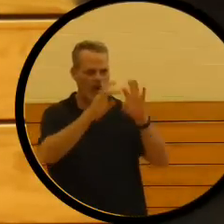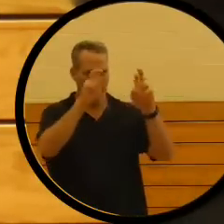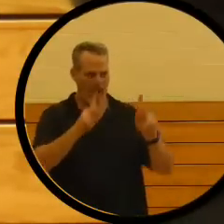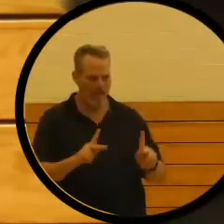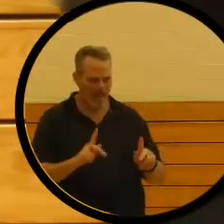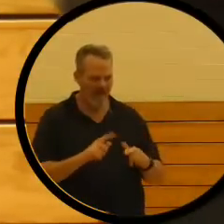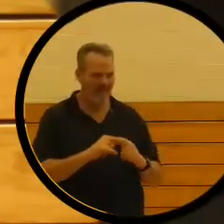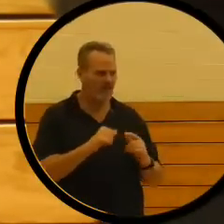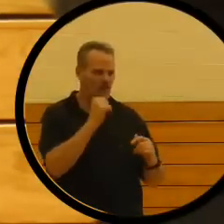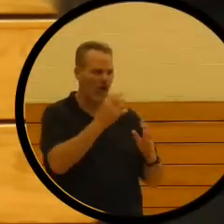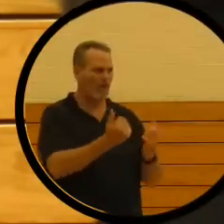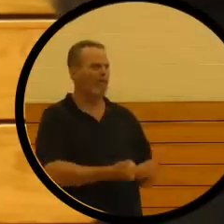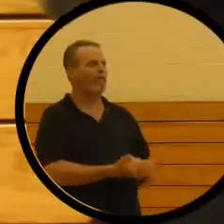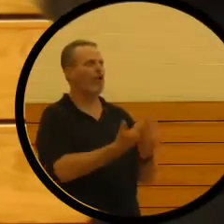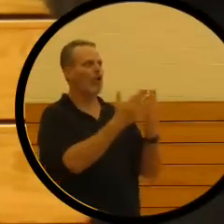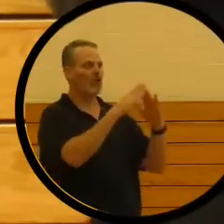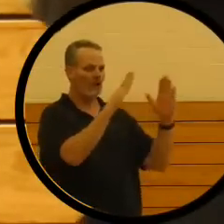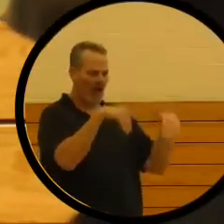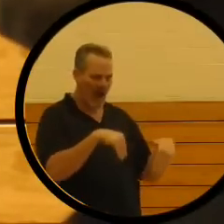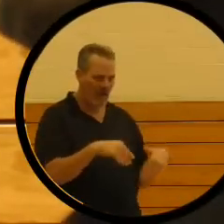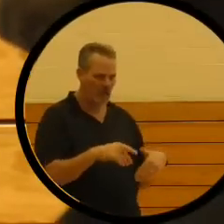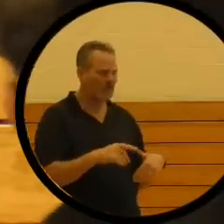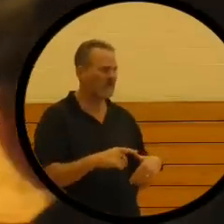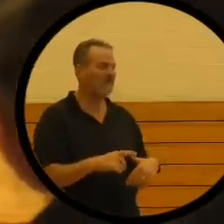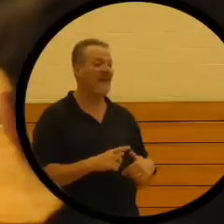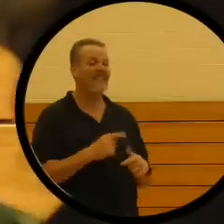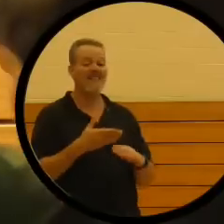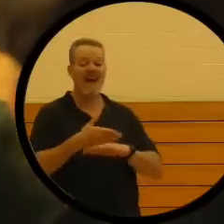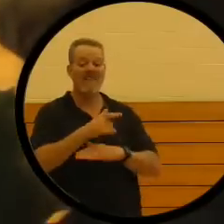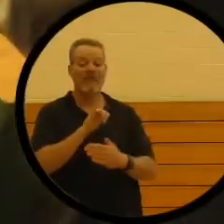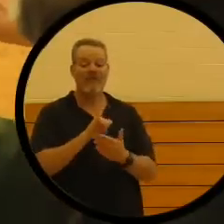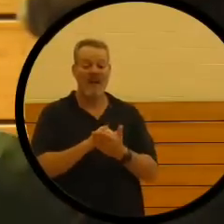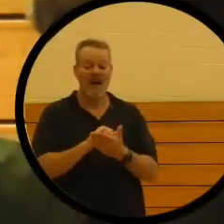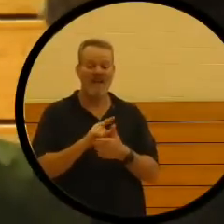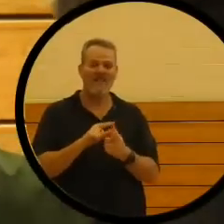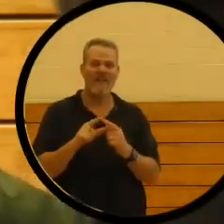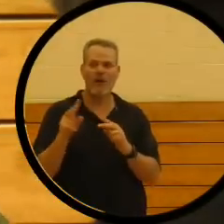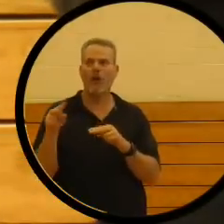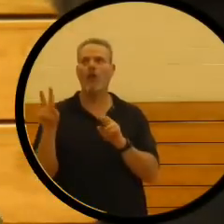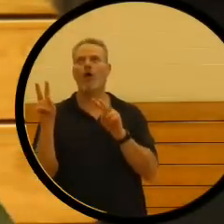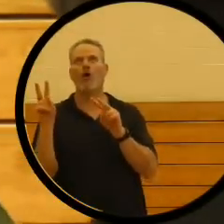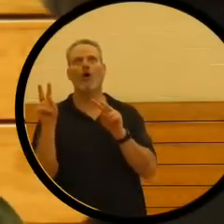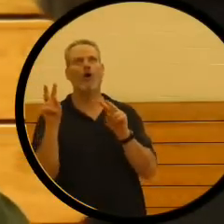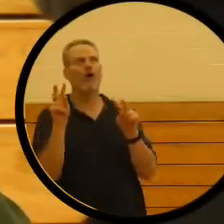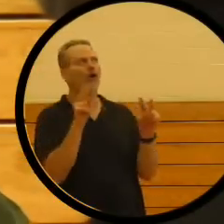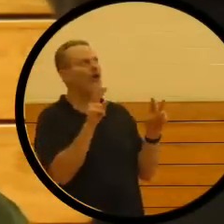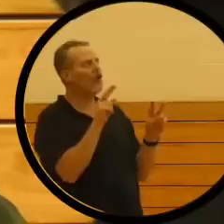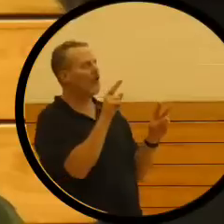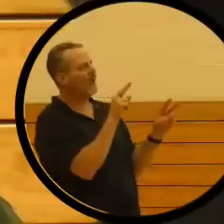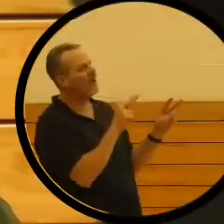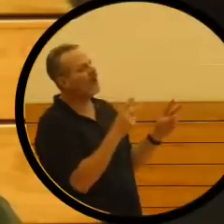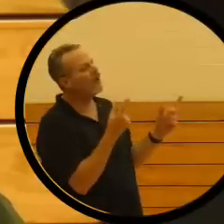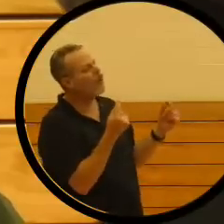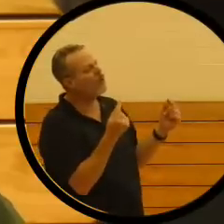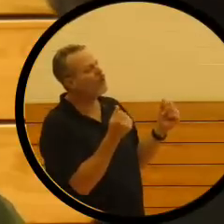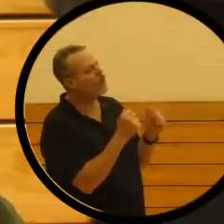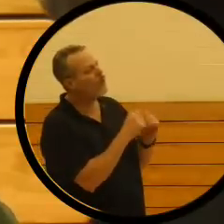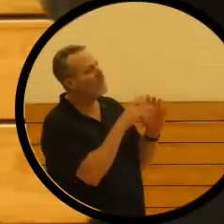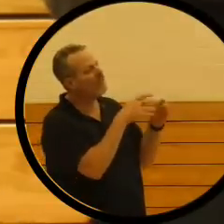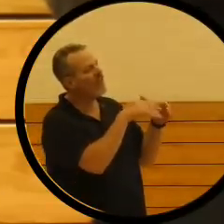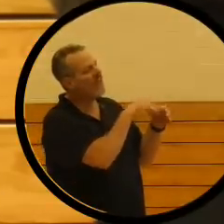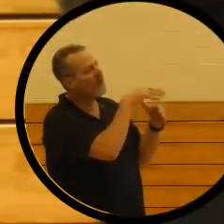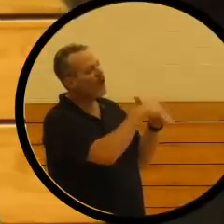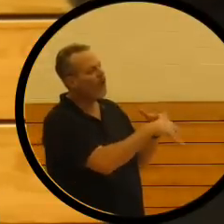can burn down your house. And then after that, you can just look skyward to see if the volcano is doing anything.